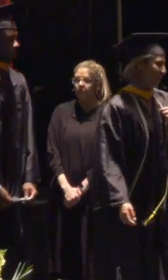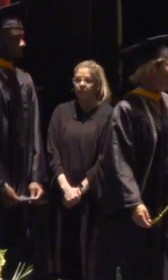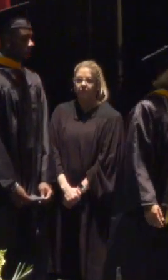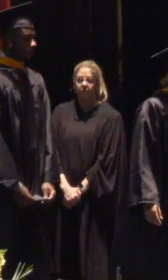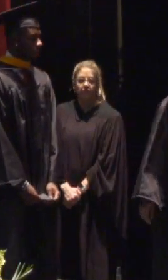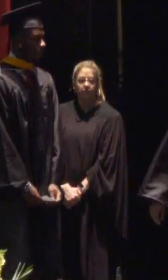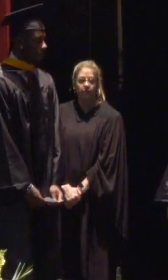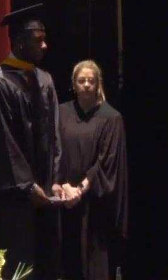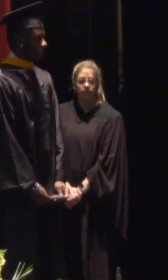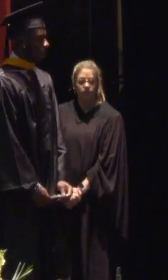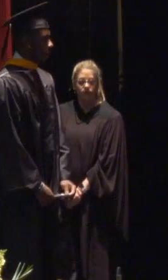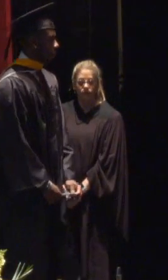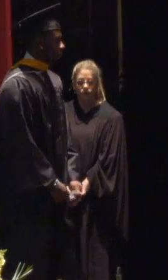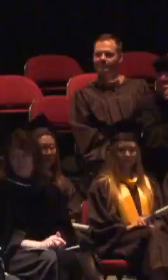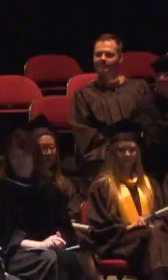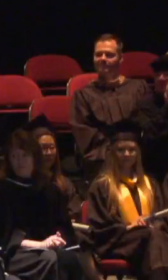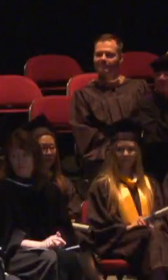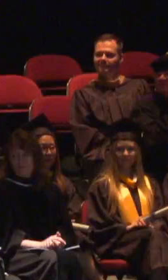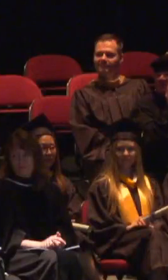Bailey McCormick.